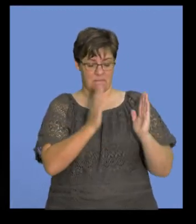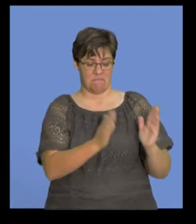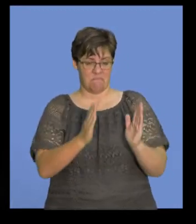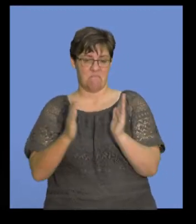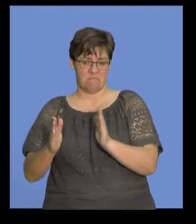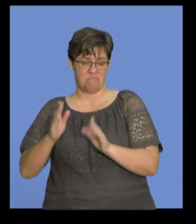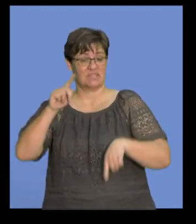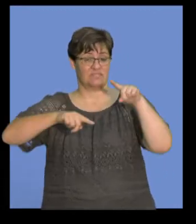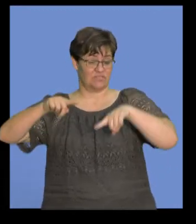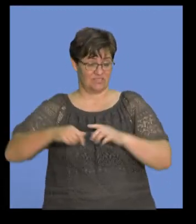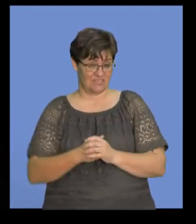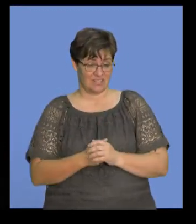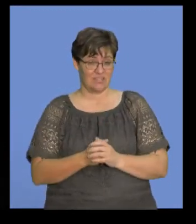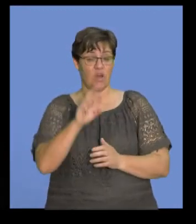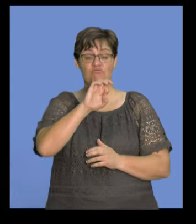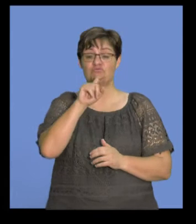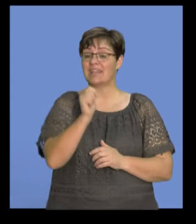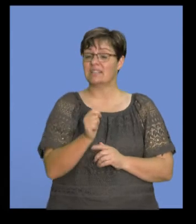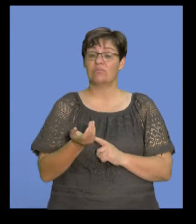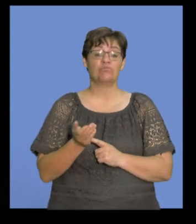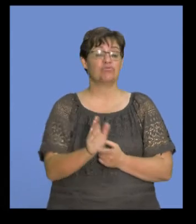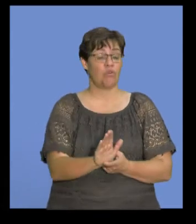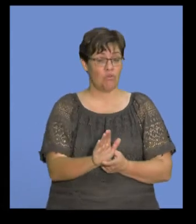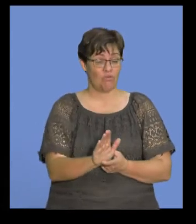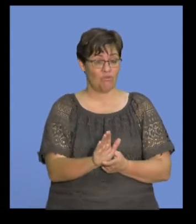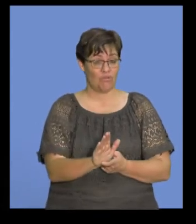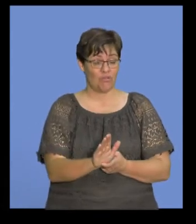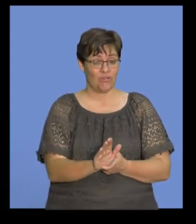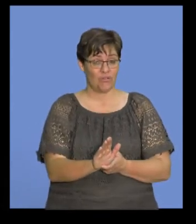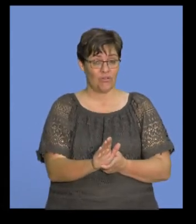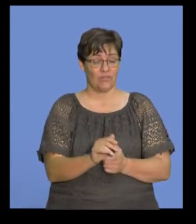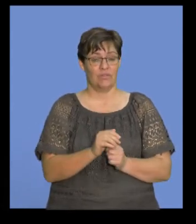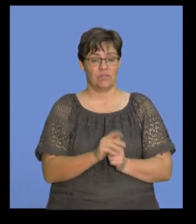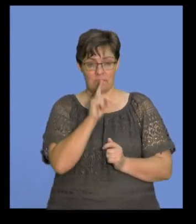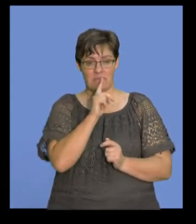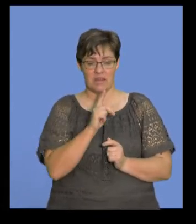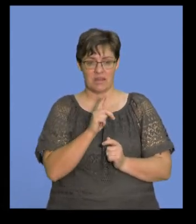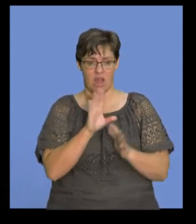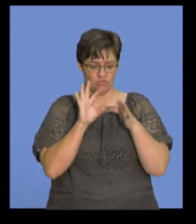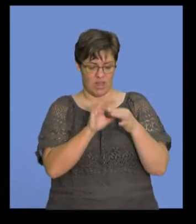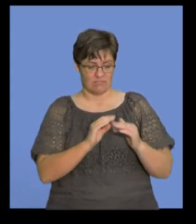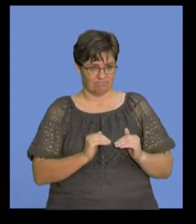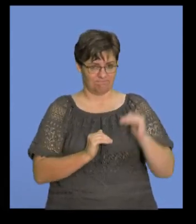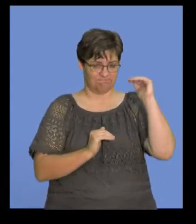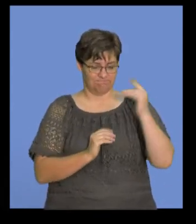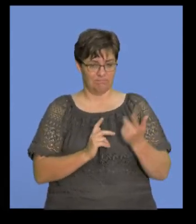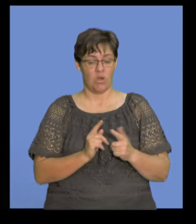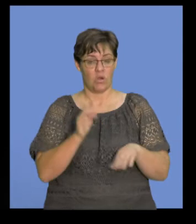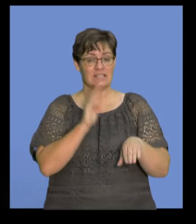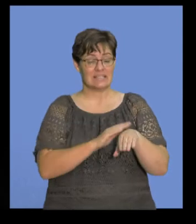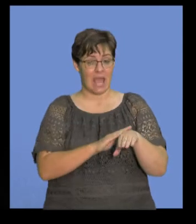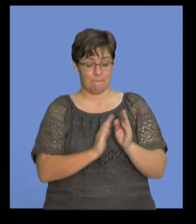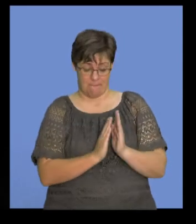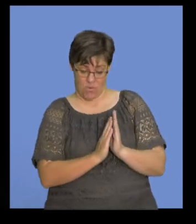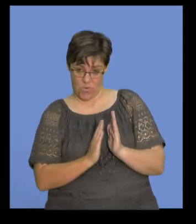activity over a different period of time. And remember that rate is illustrated. So here you can see an